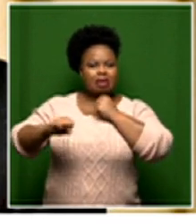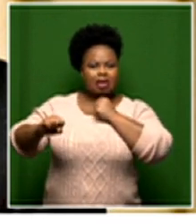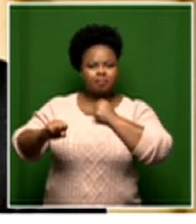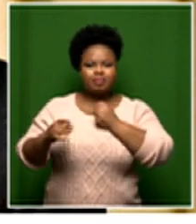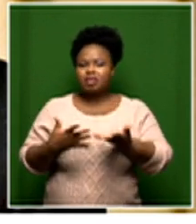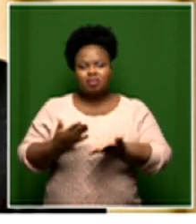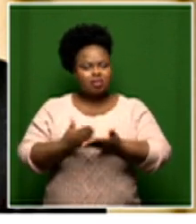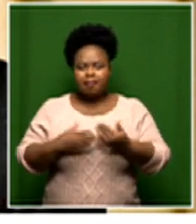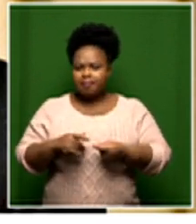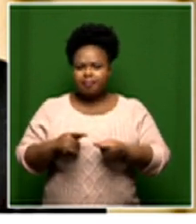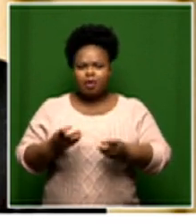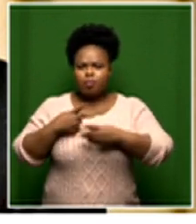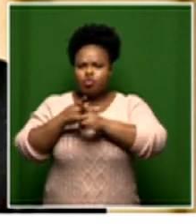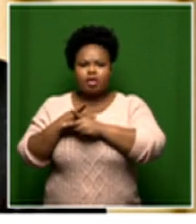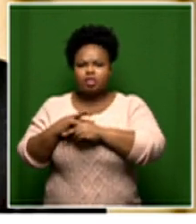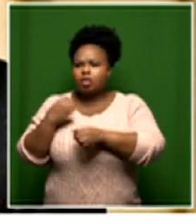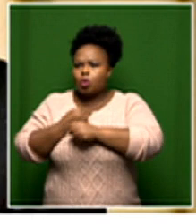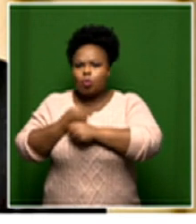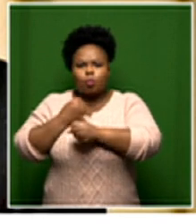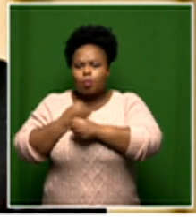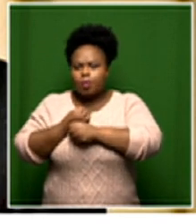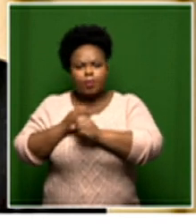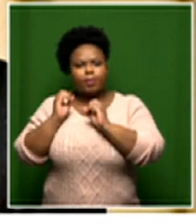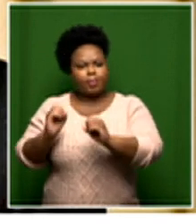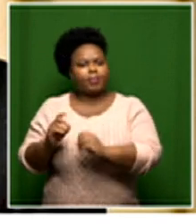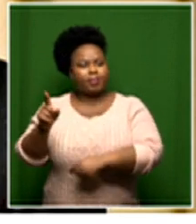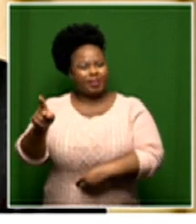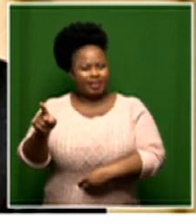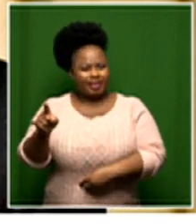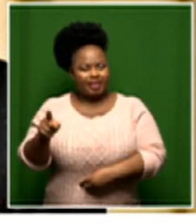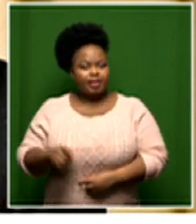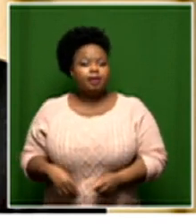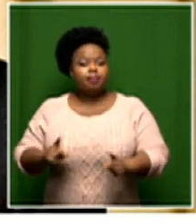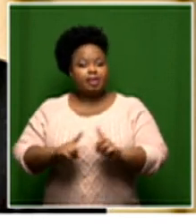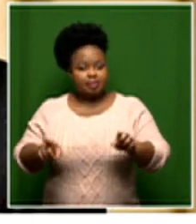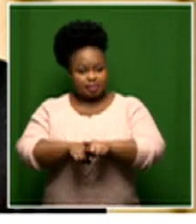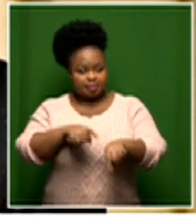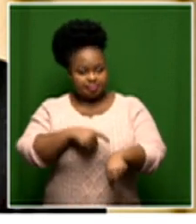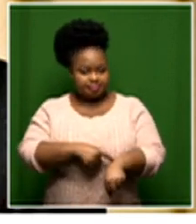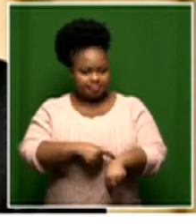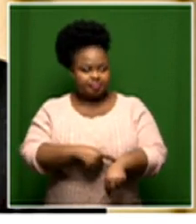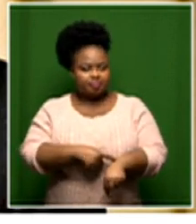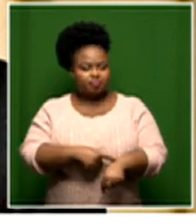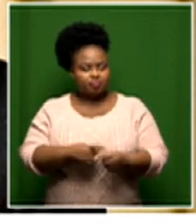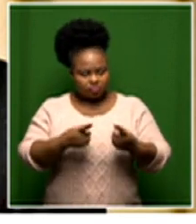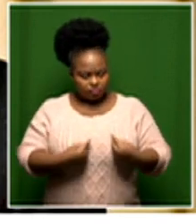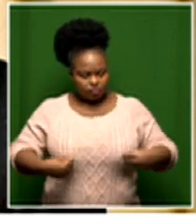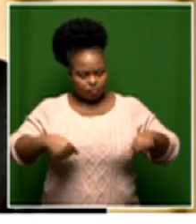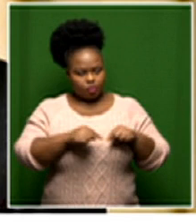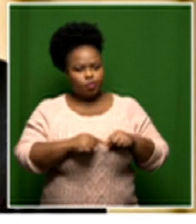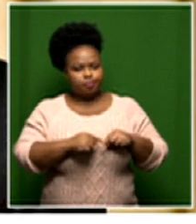payment, in the production. Now, at the same time, you also have us who